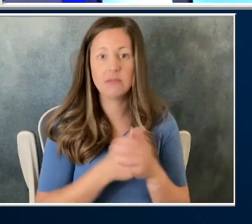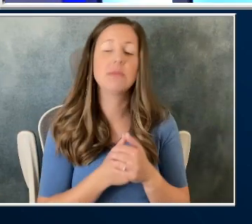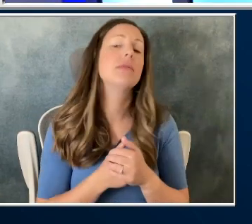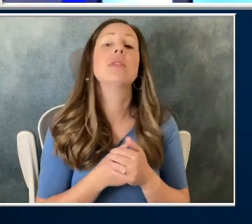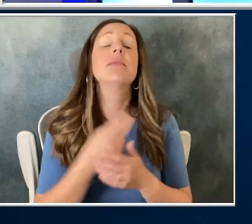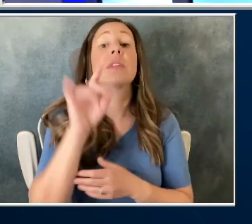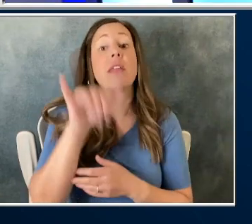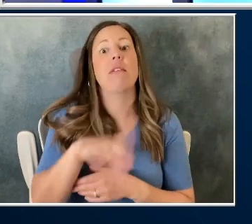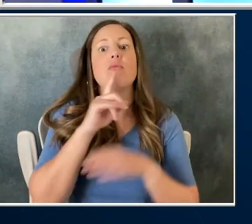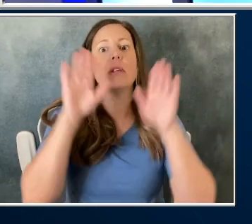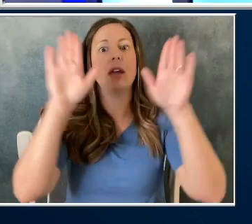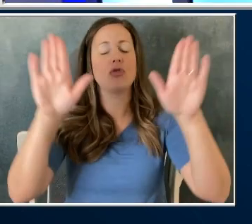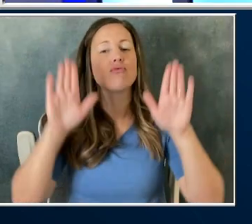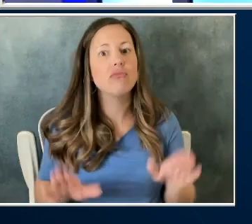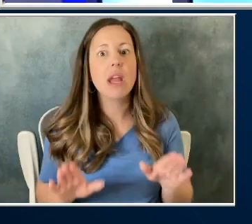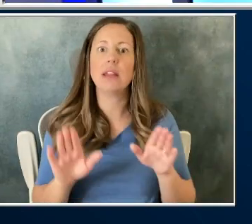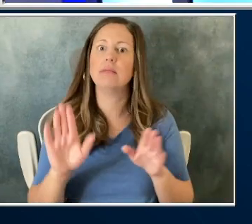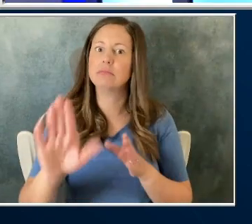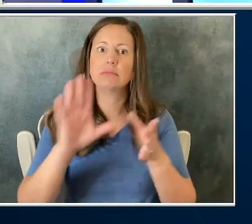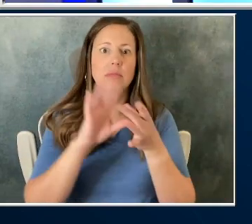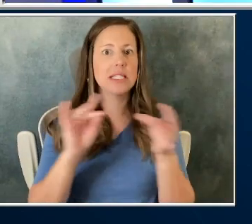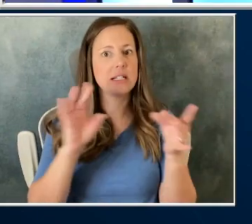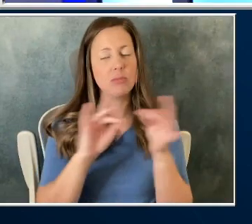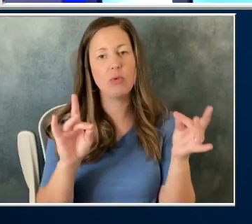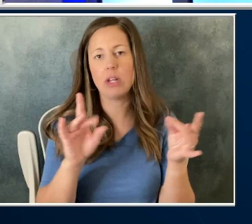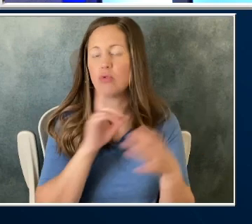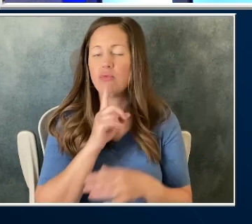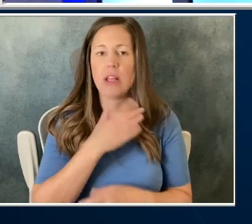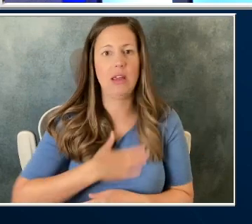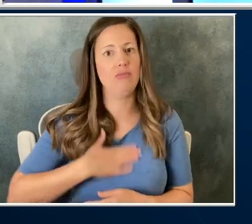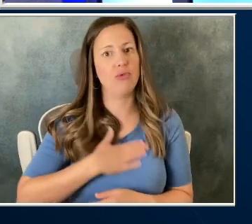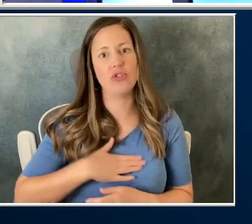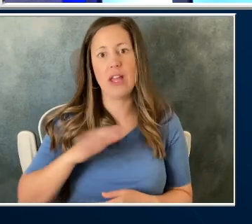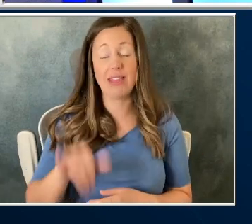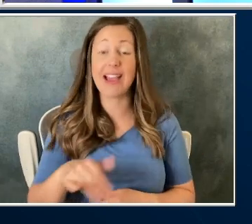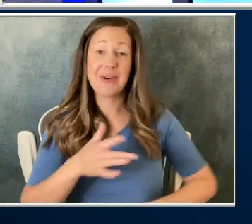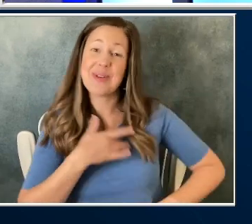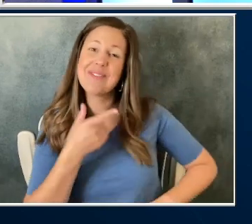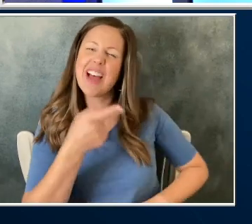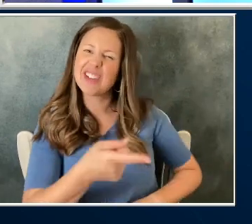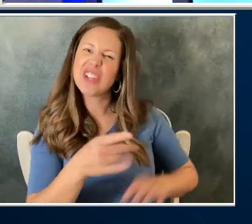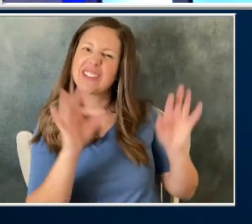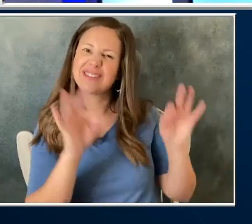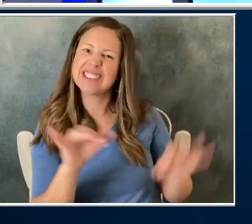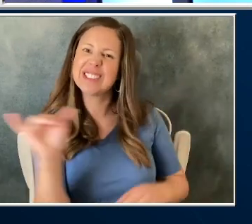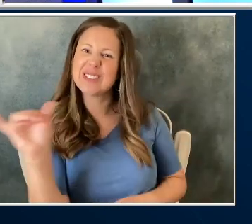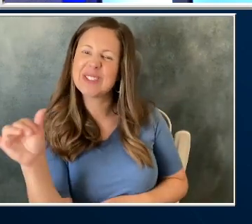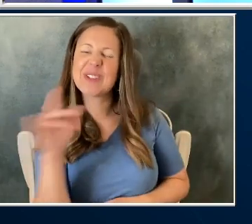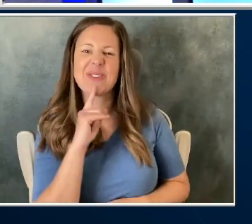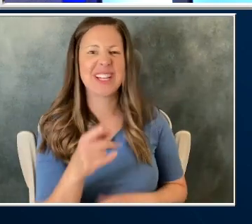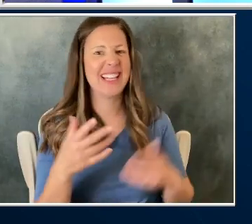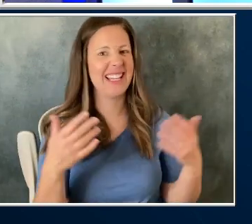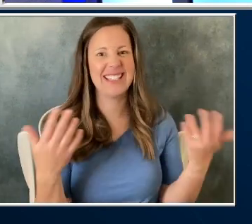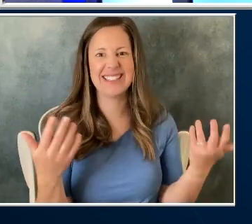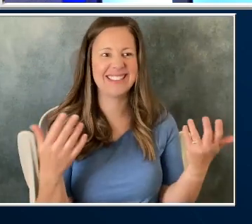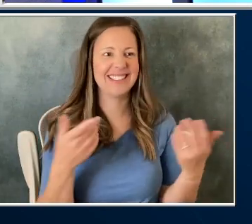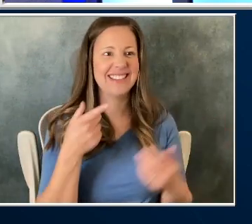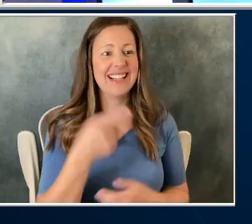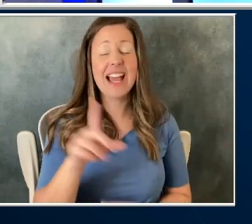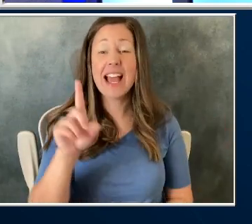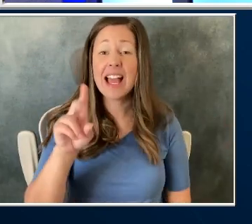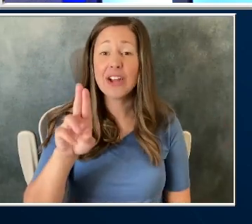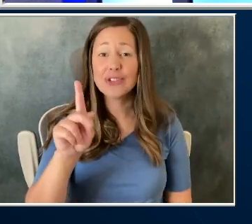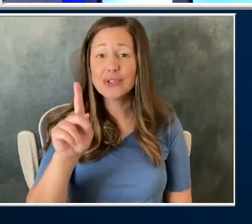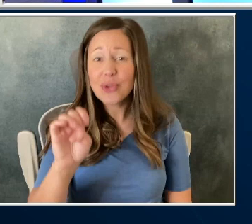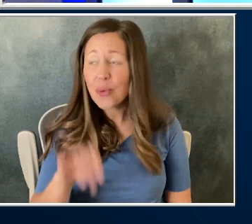great testimonial, and we really appreciate that. We think she's pretty darn good, too. She's came to us from Duke and NIH and other places,